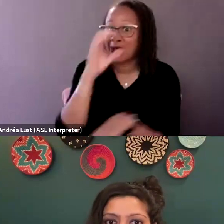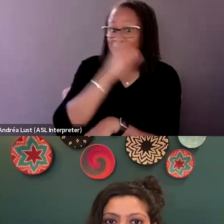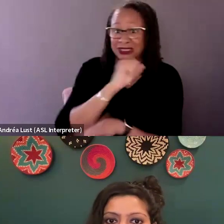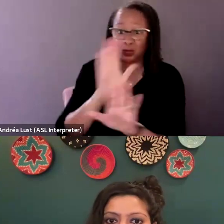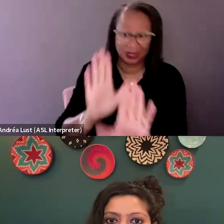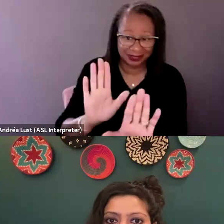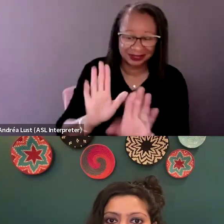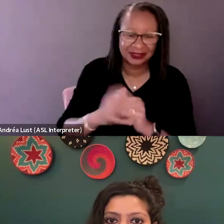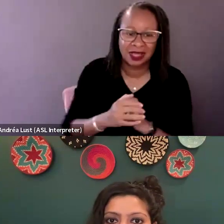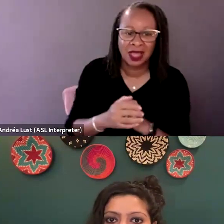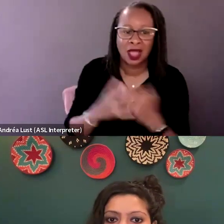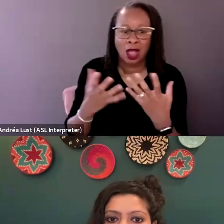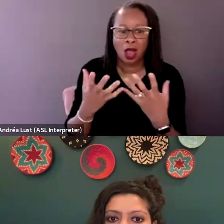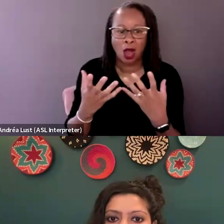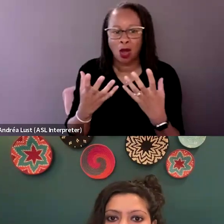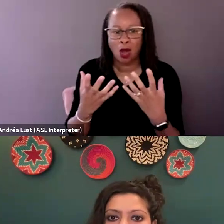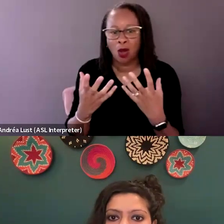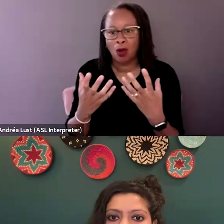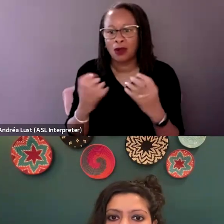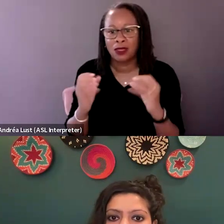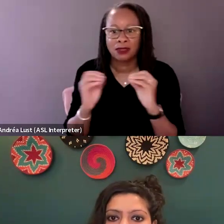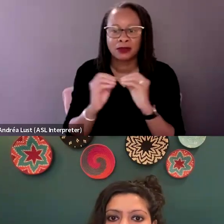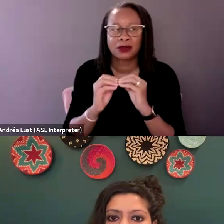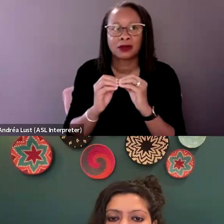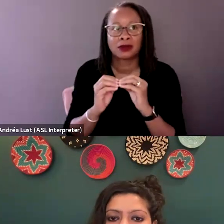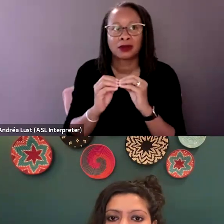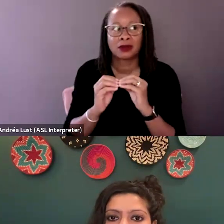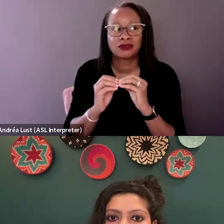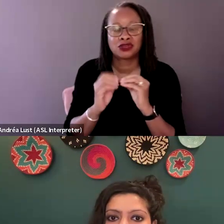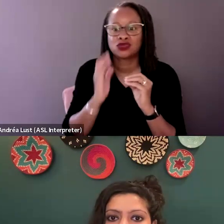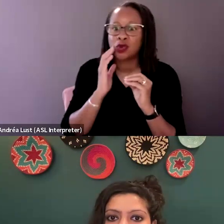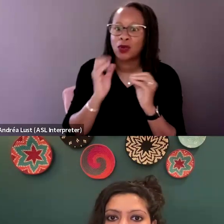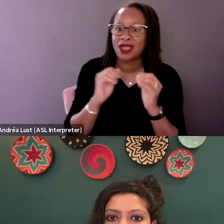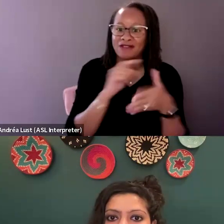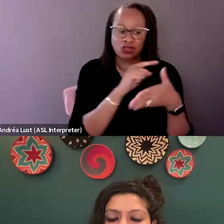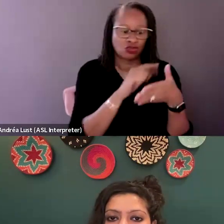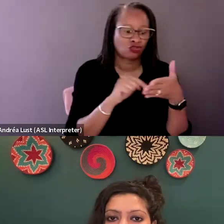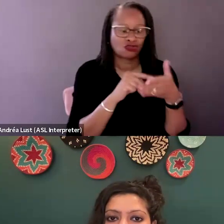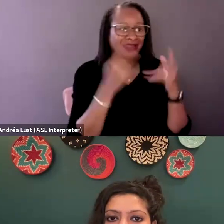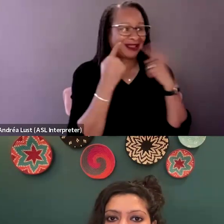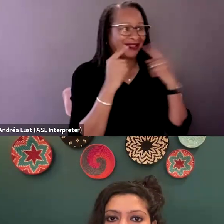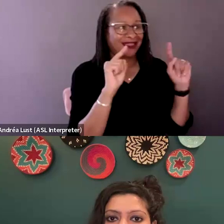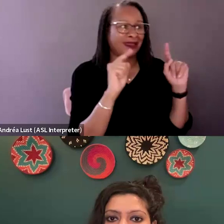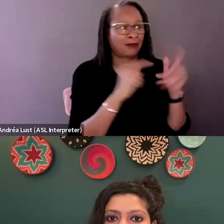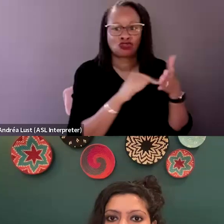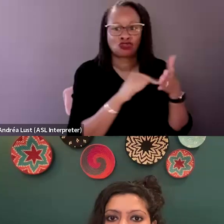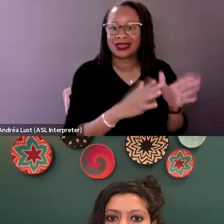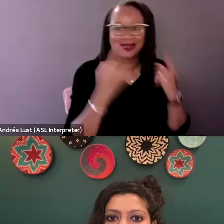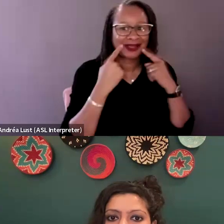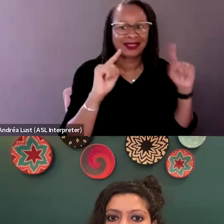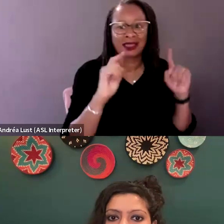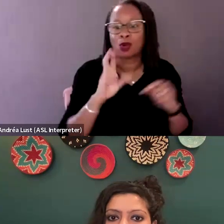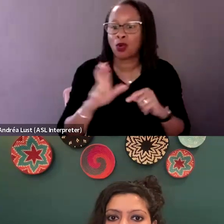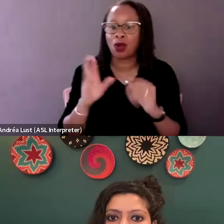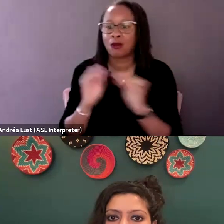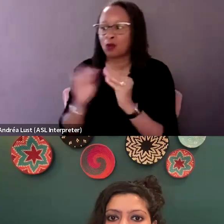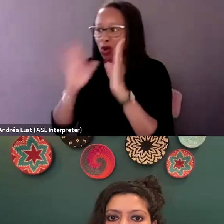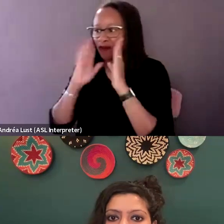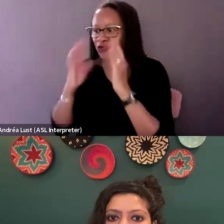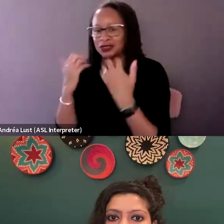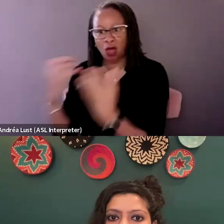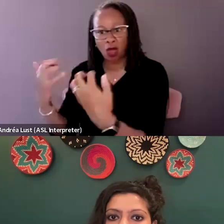of relationships with the subject, which is a whole, like a universe into itself. I don't know if we should get into Literally.